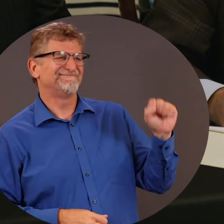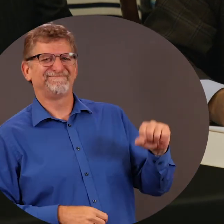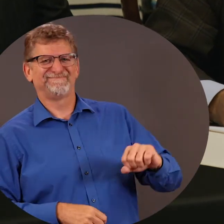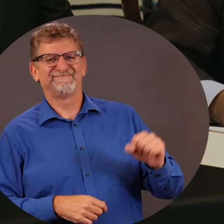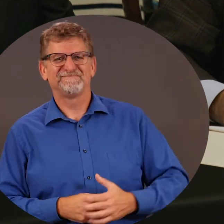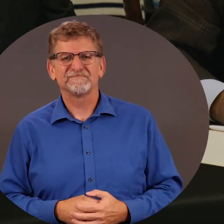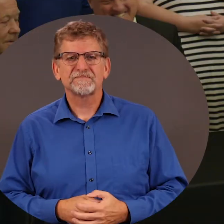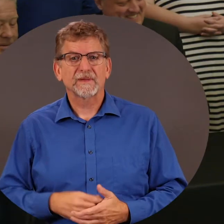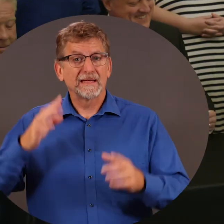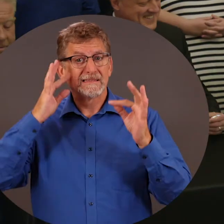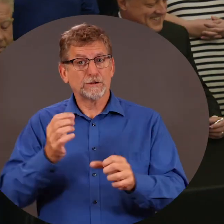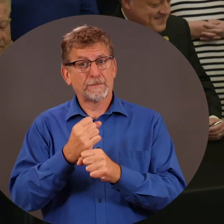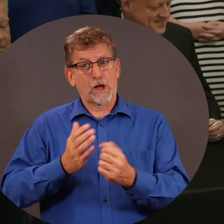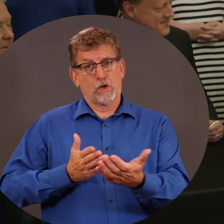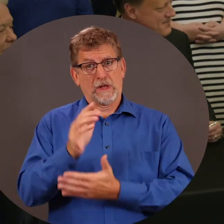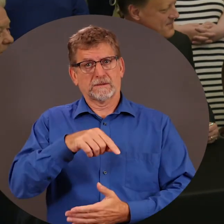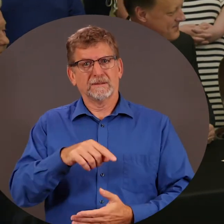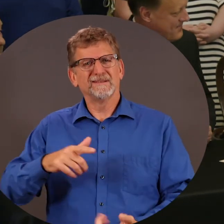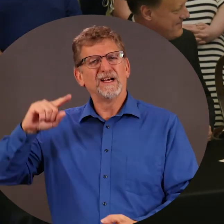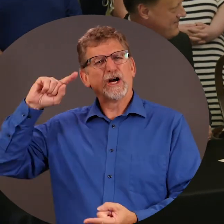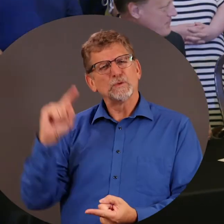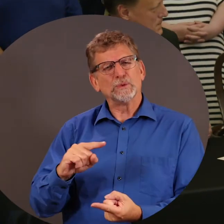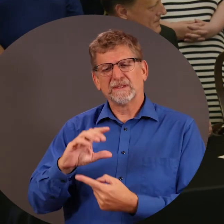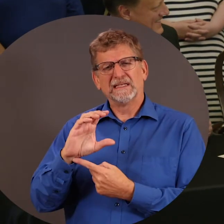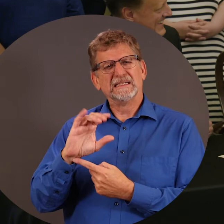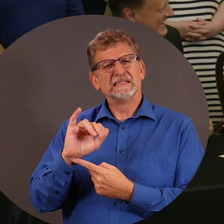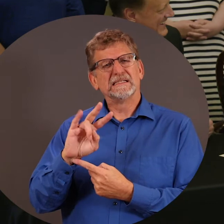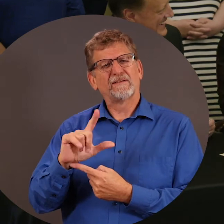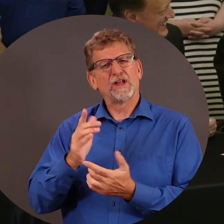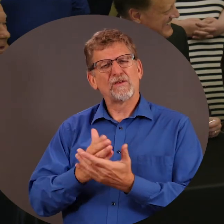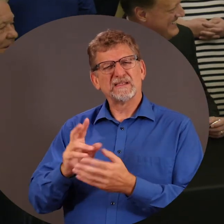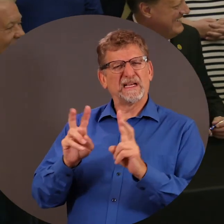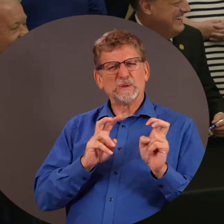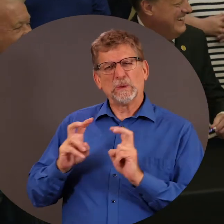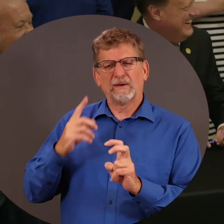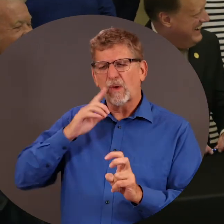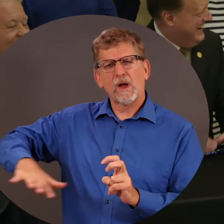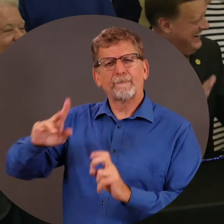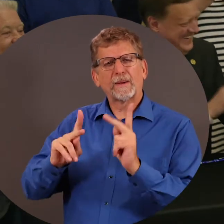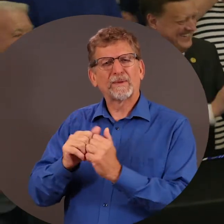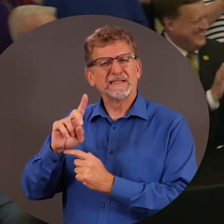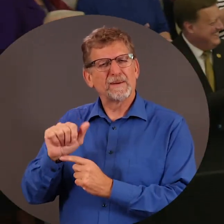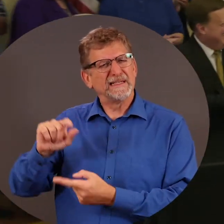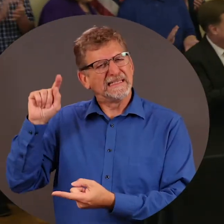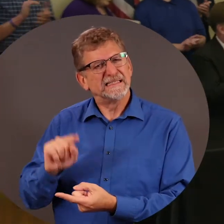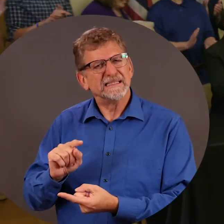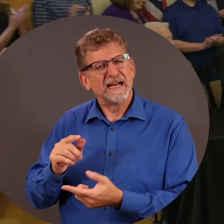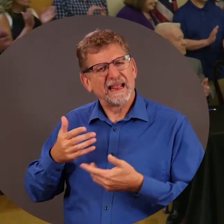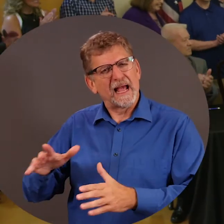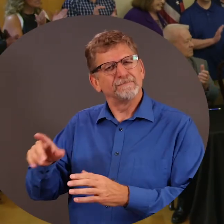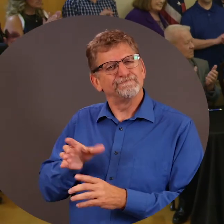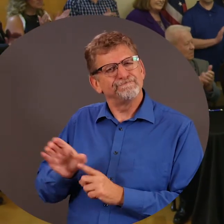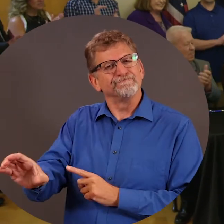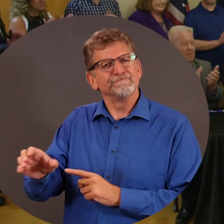Decision-making rights is the cutting civil rights issue for people with disabilities, particularly people with developmental disabilities and older adults. I think we're finally